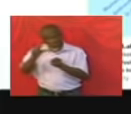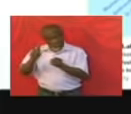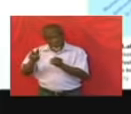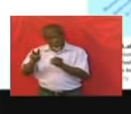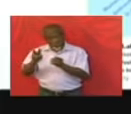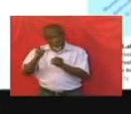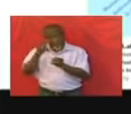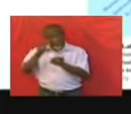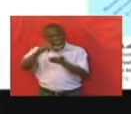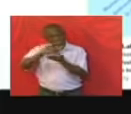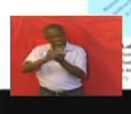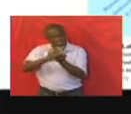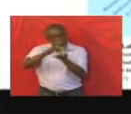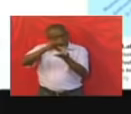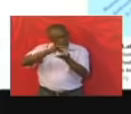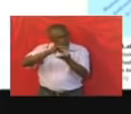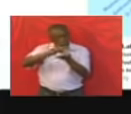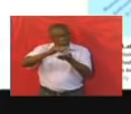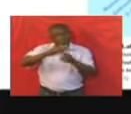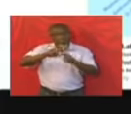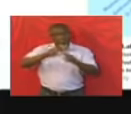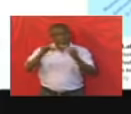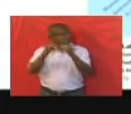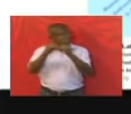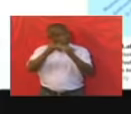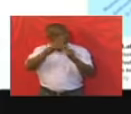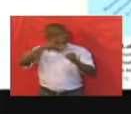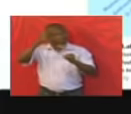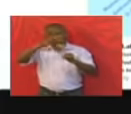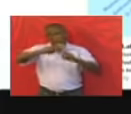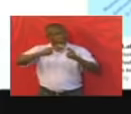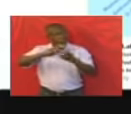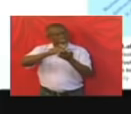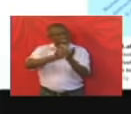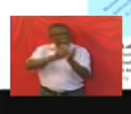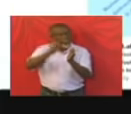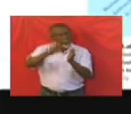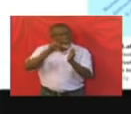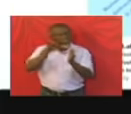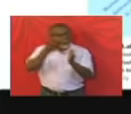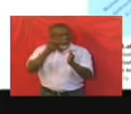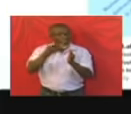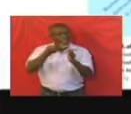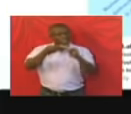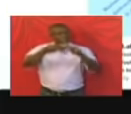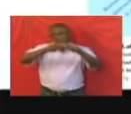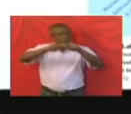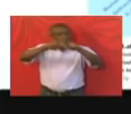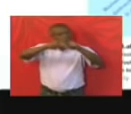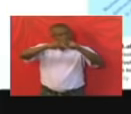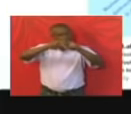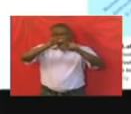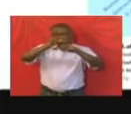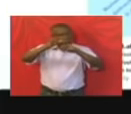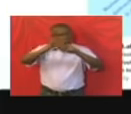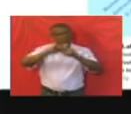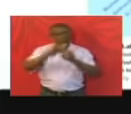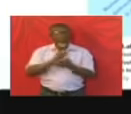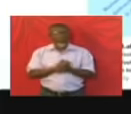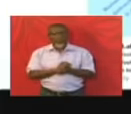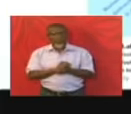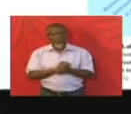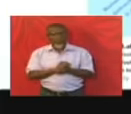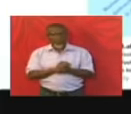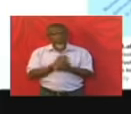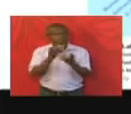a couple exceptions. And while we note the exceptions, we note that overall downward trend is the direction in which we